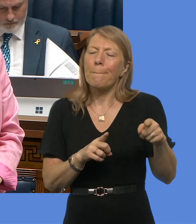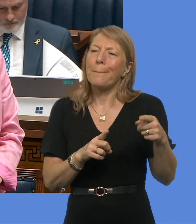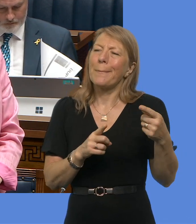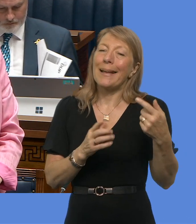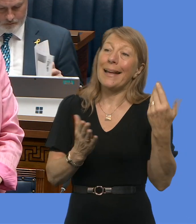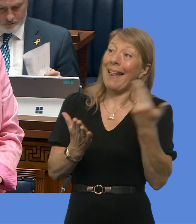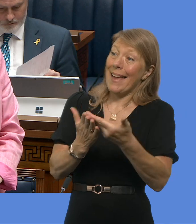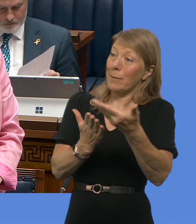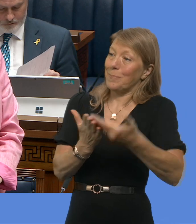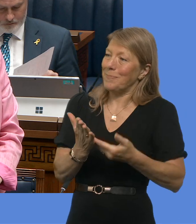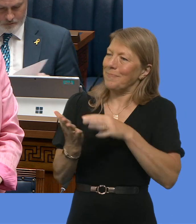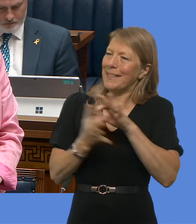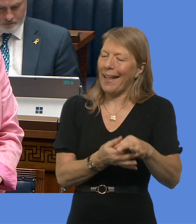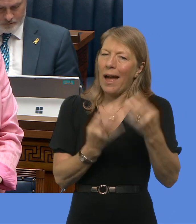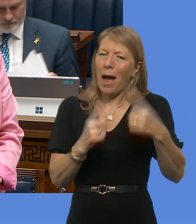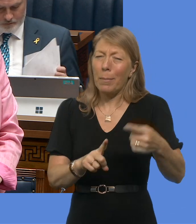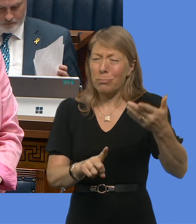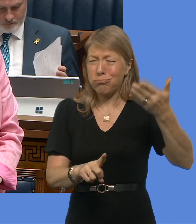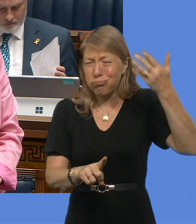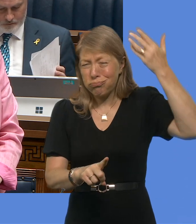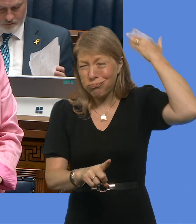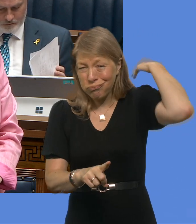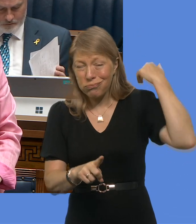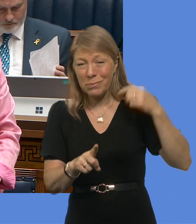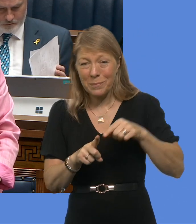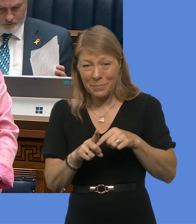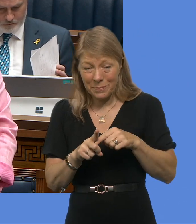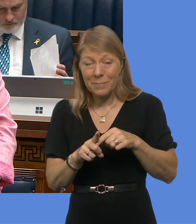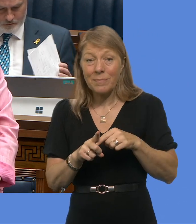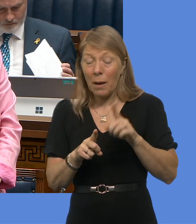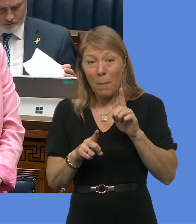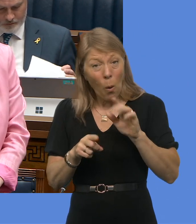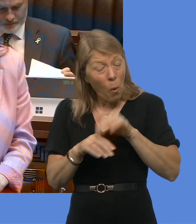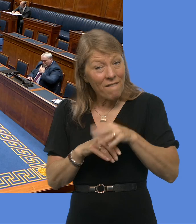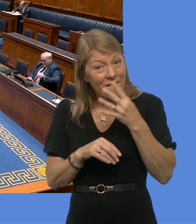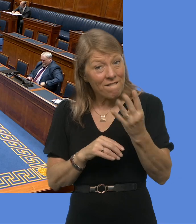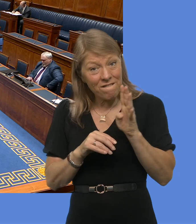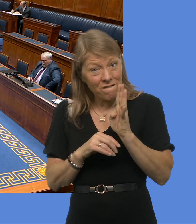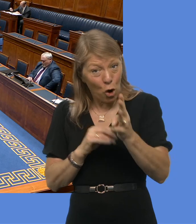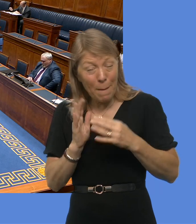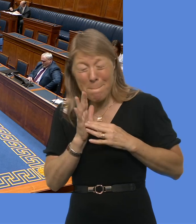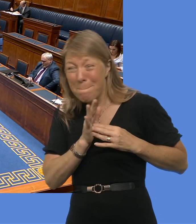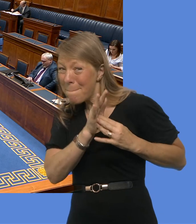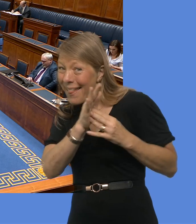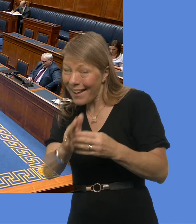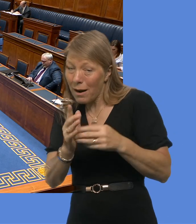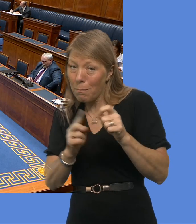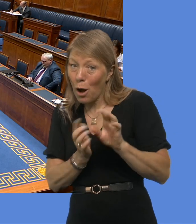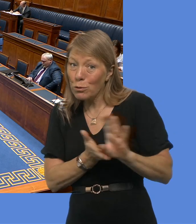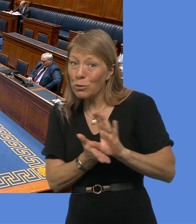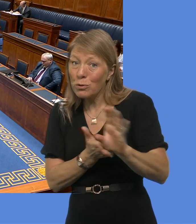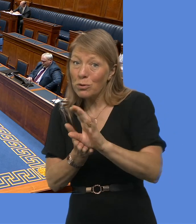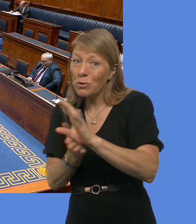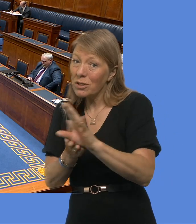understand the frustration entirely, but I think it is positive that we have now got over £40 million out to those who need it most. Mr. Tennant. Thank